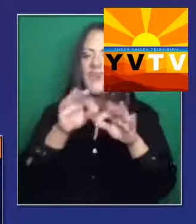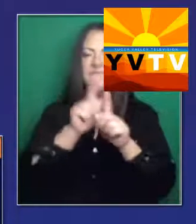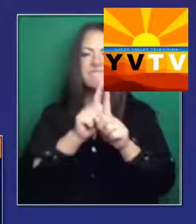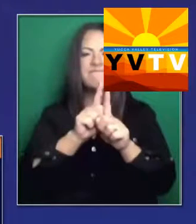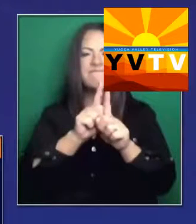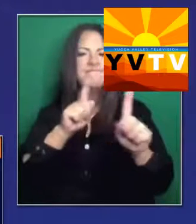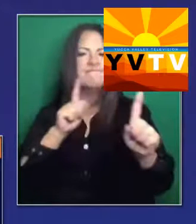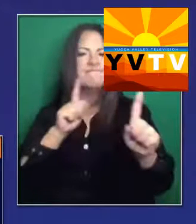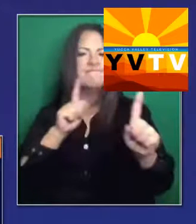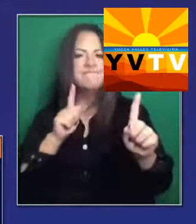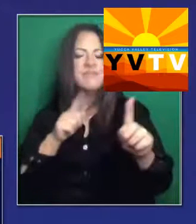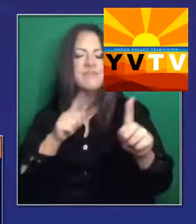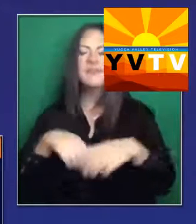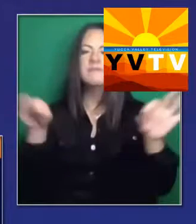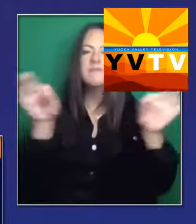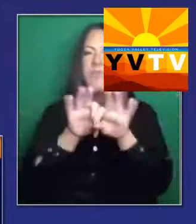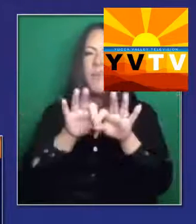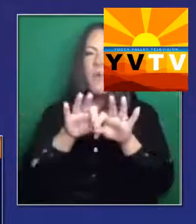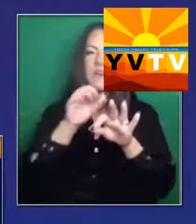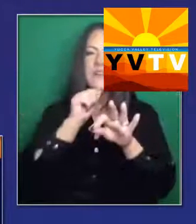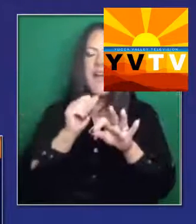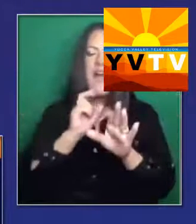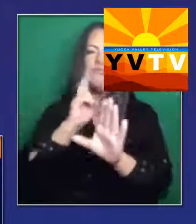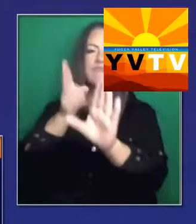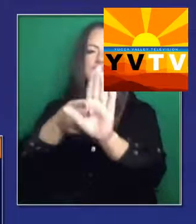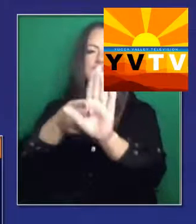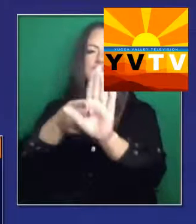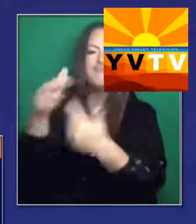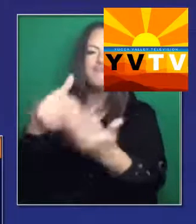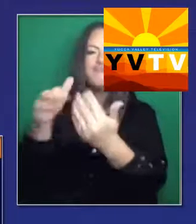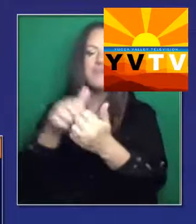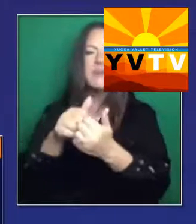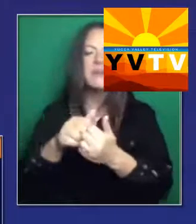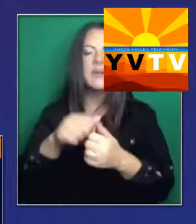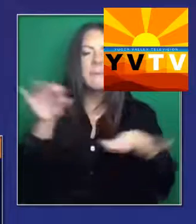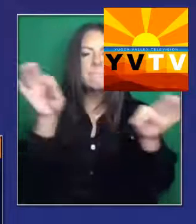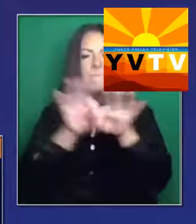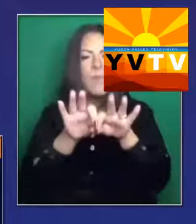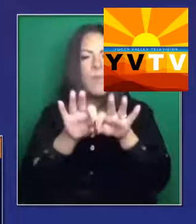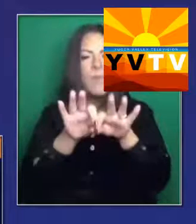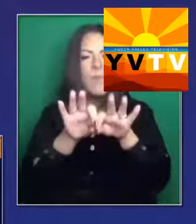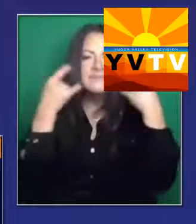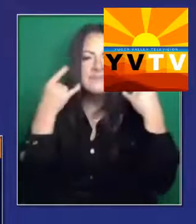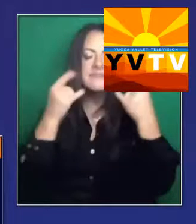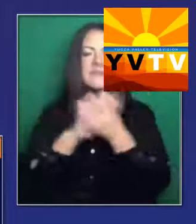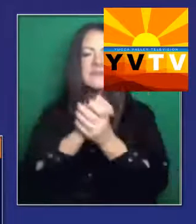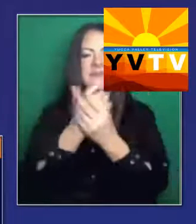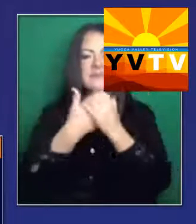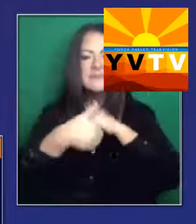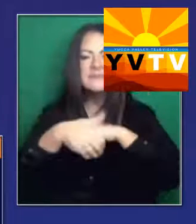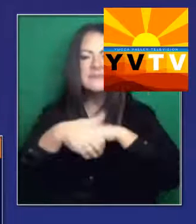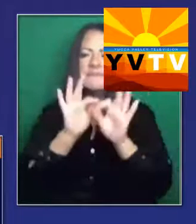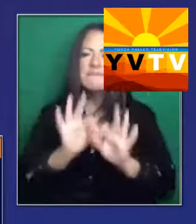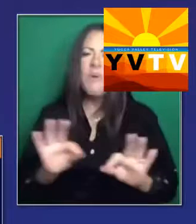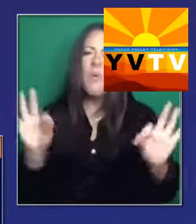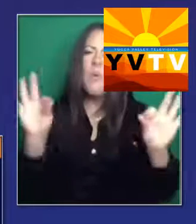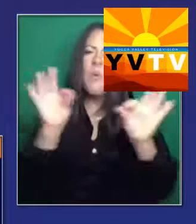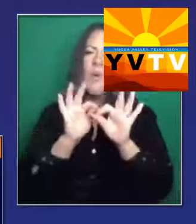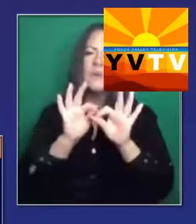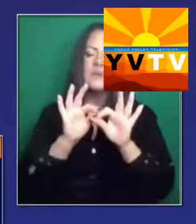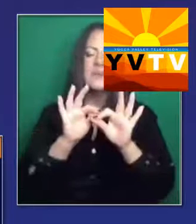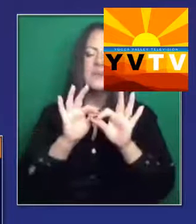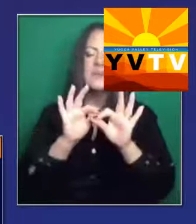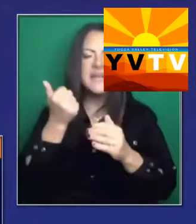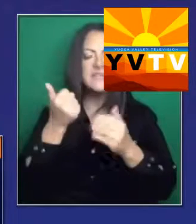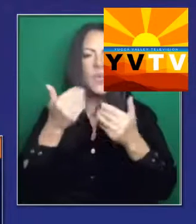and hygiene, and all those things in terms of mixing and masking, which are important. Speaking of important as well, at least 8